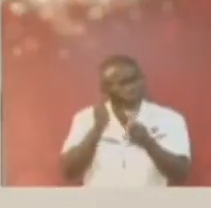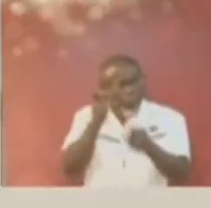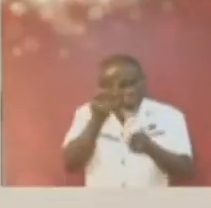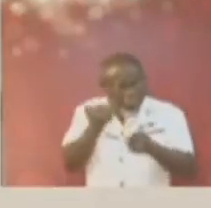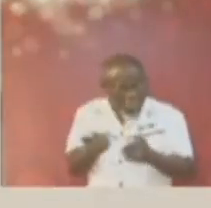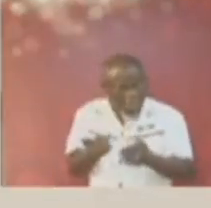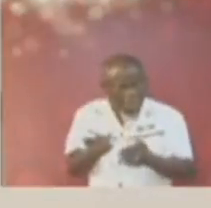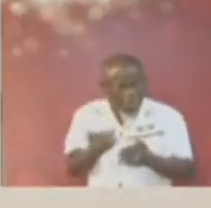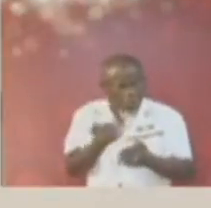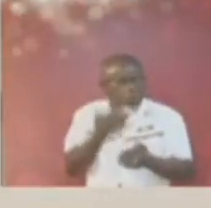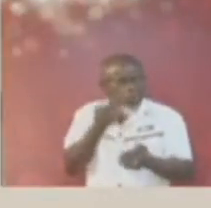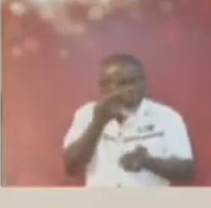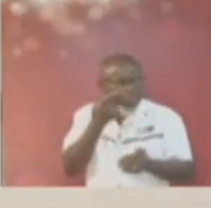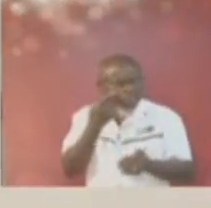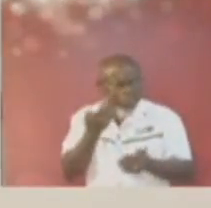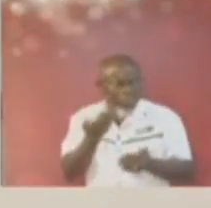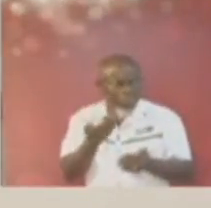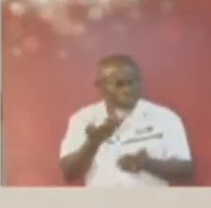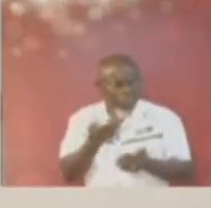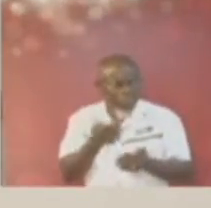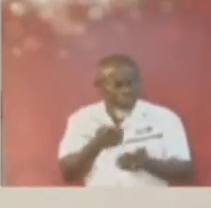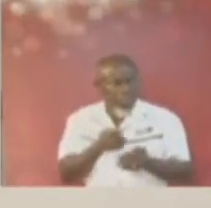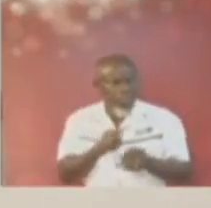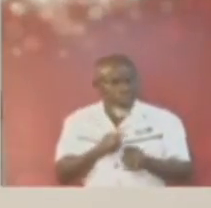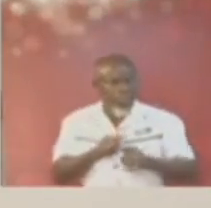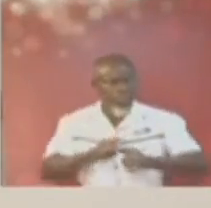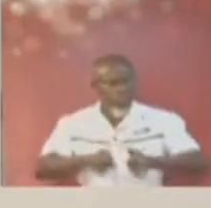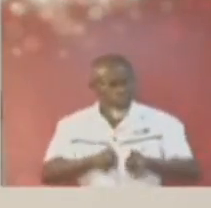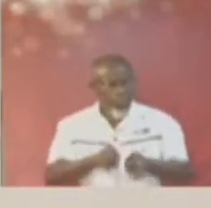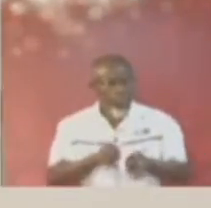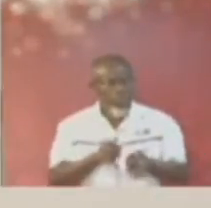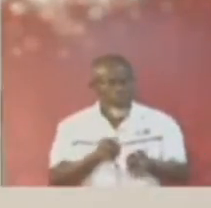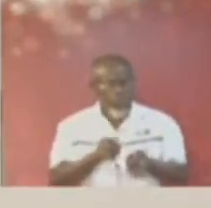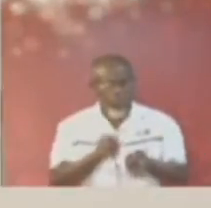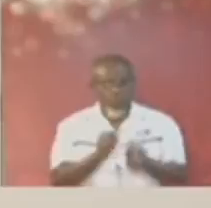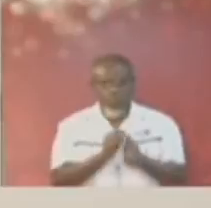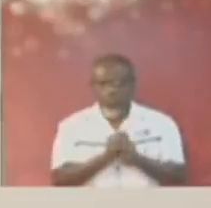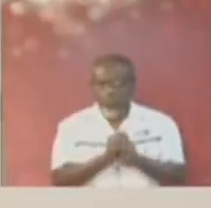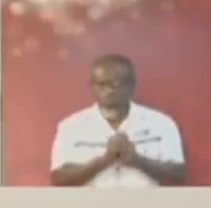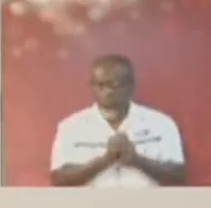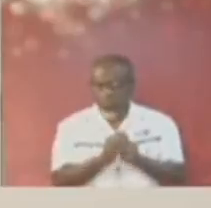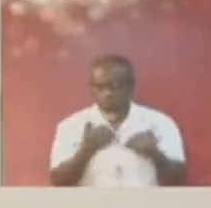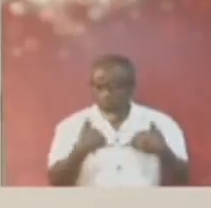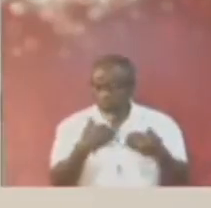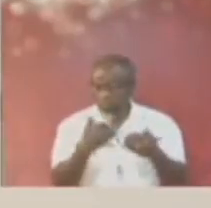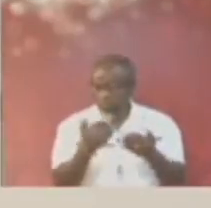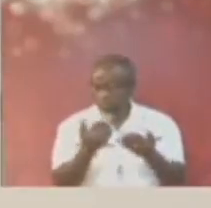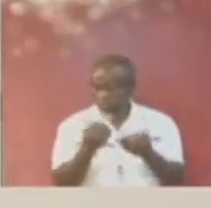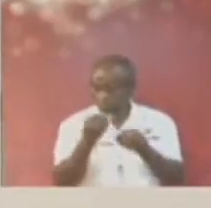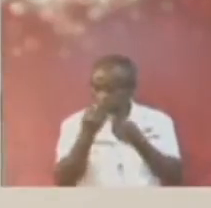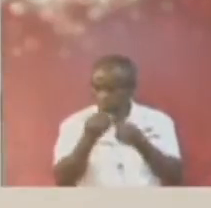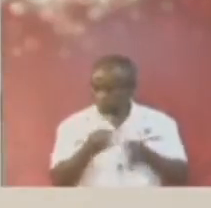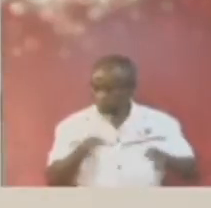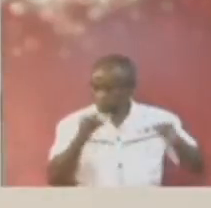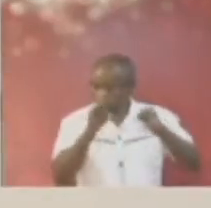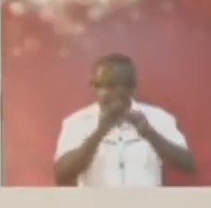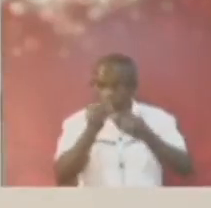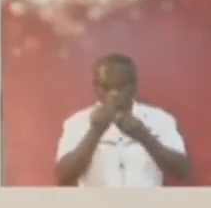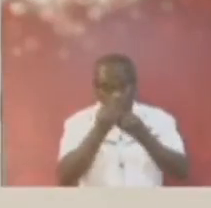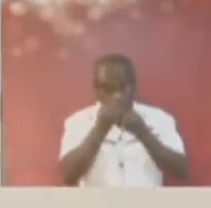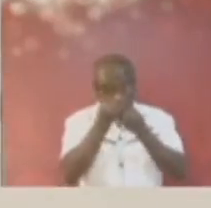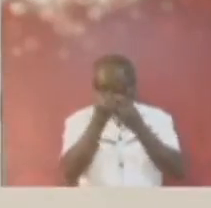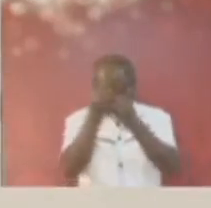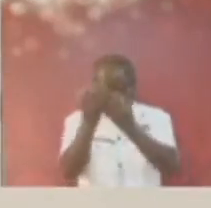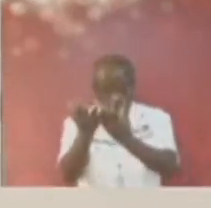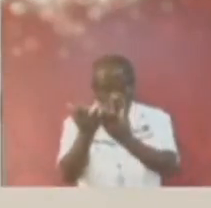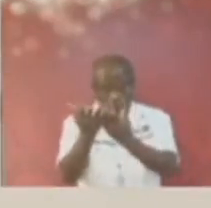currently being carried out have indicated something quite important that we would like to emphasize, and that is that